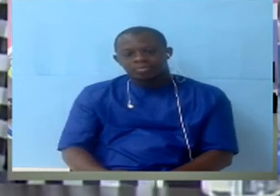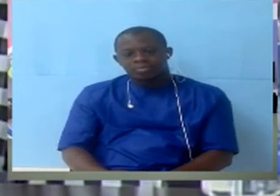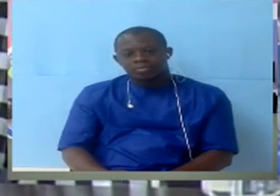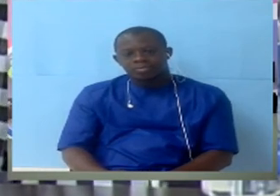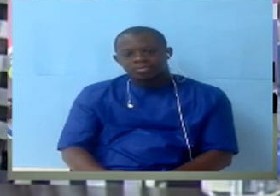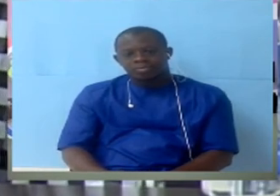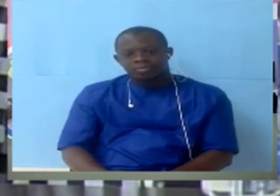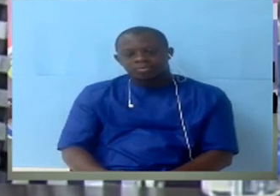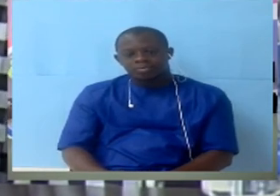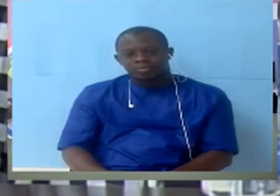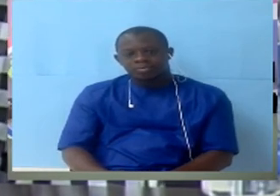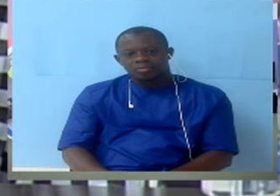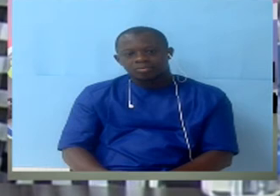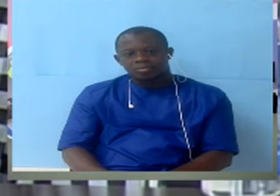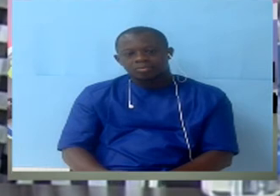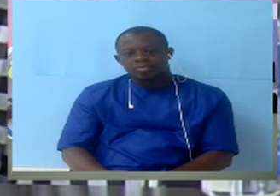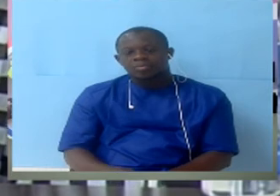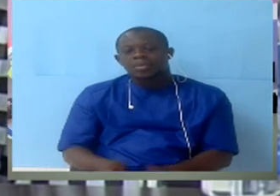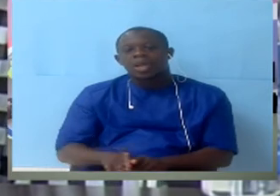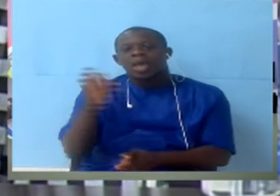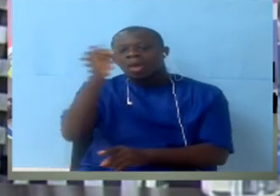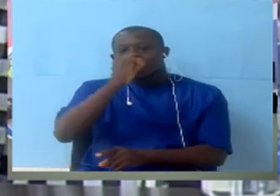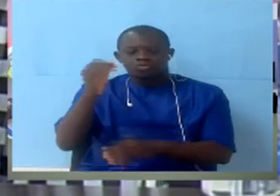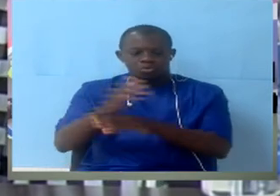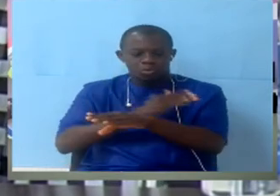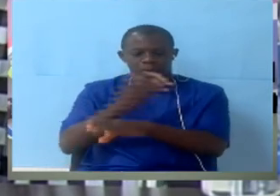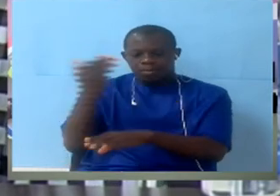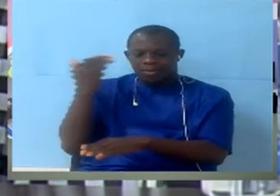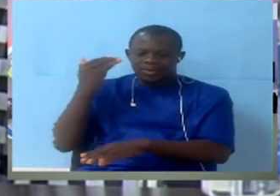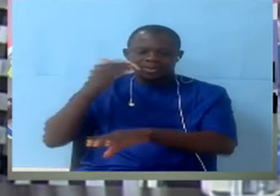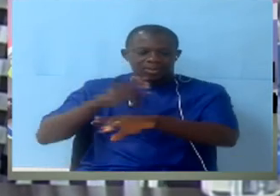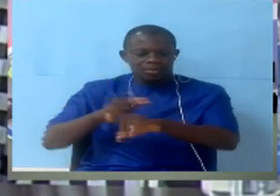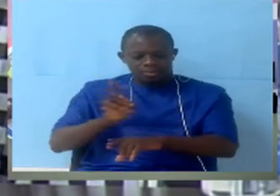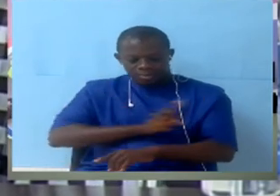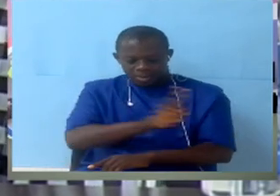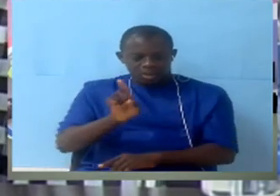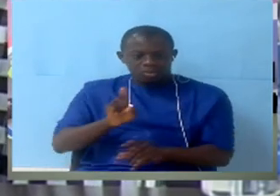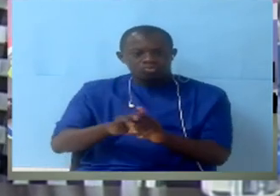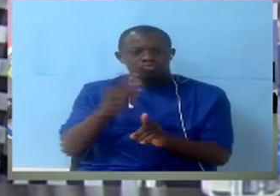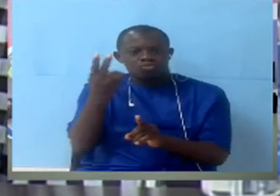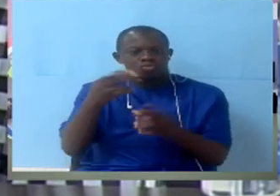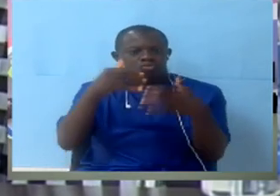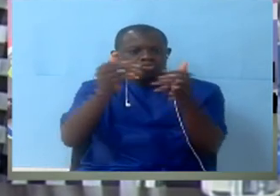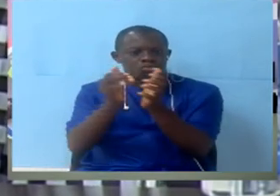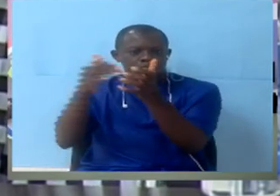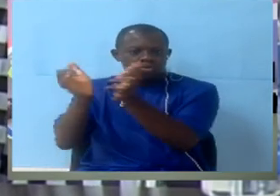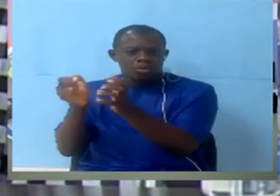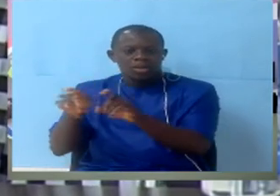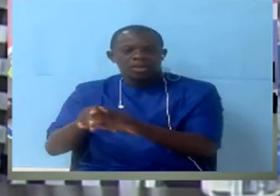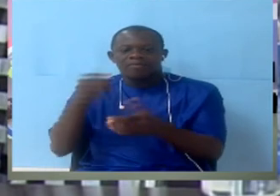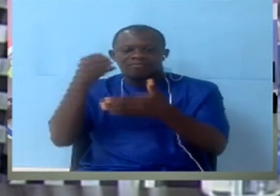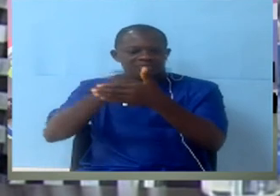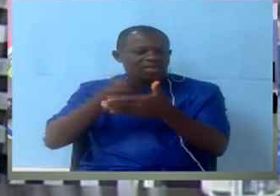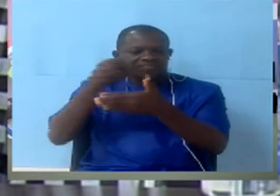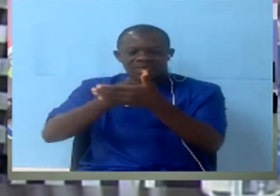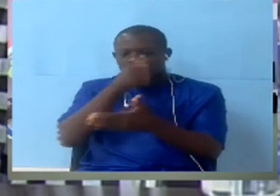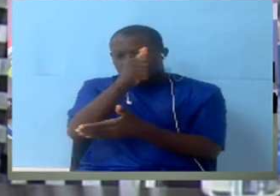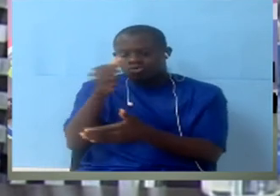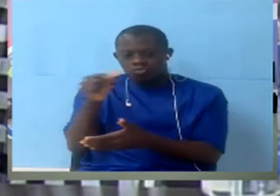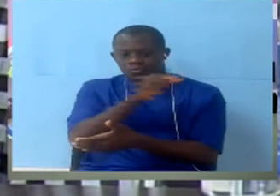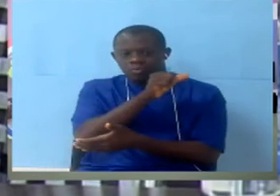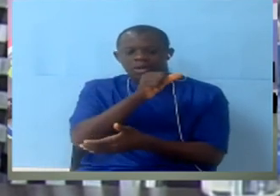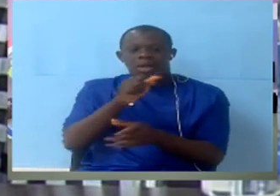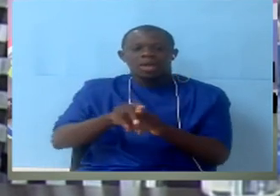so ngare are 17 of them. Because at that time they themselves, the two factions, were even fighting each other. To the point